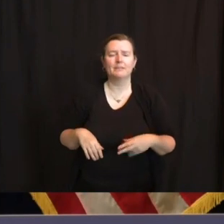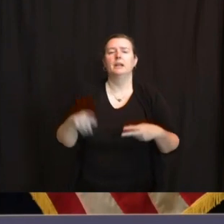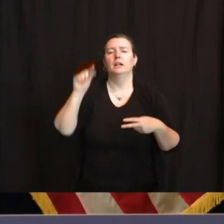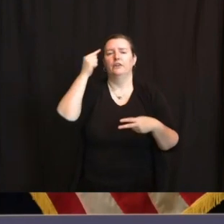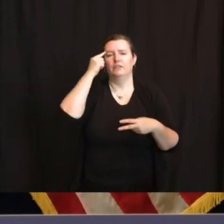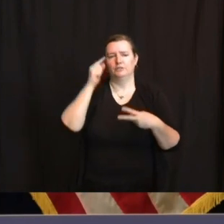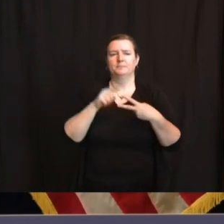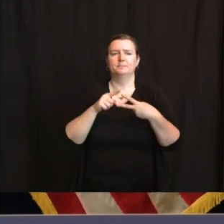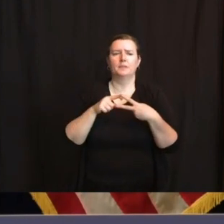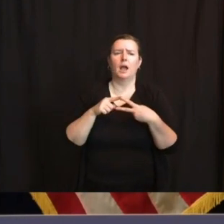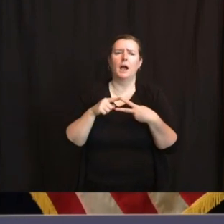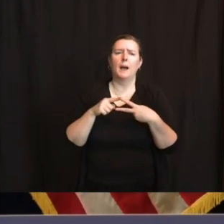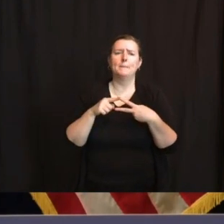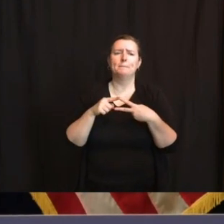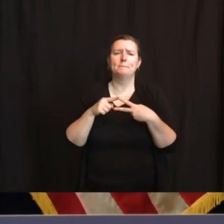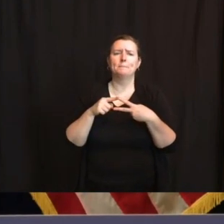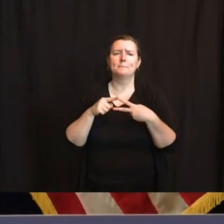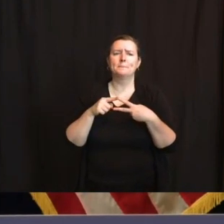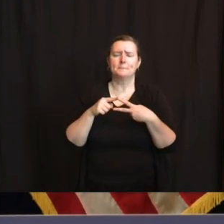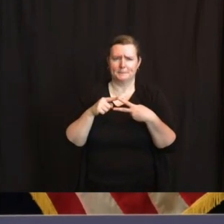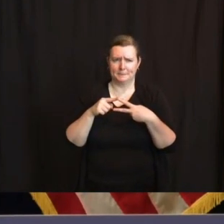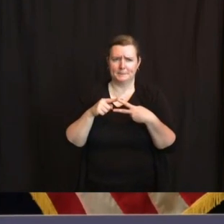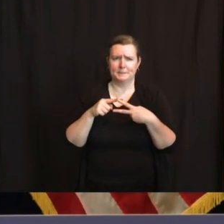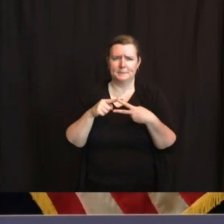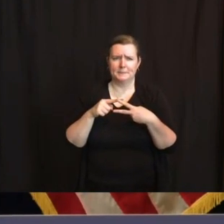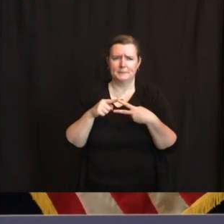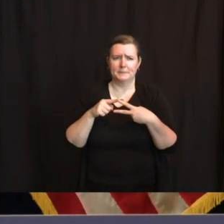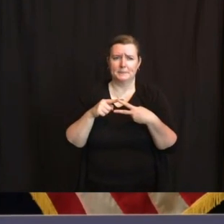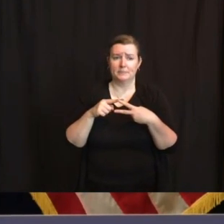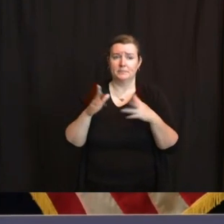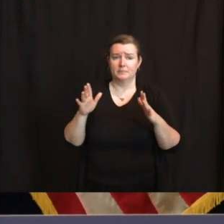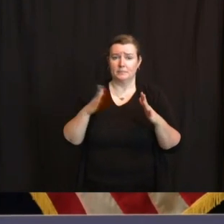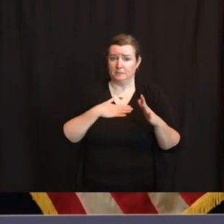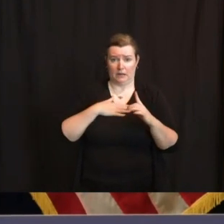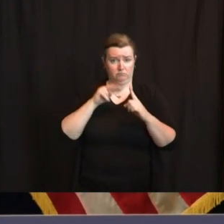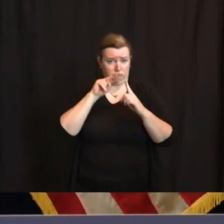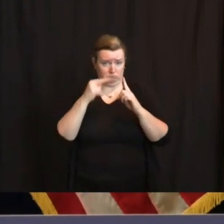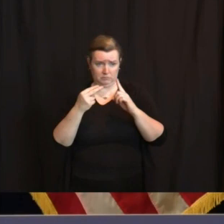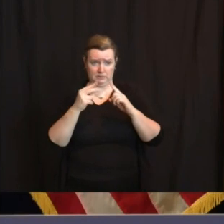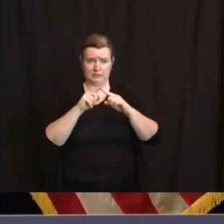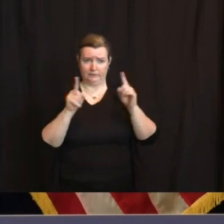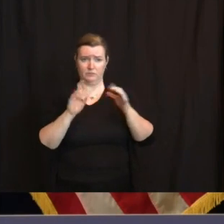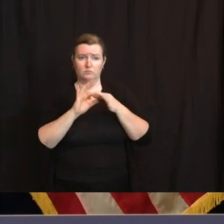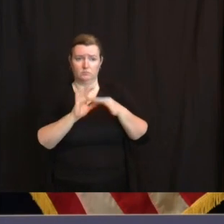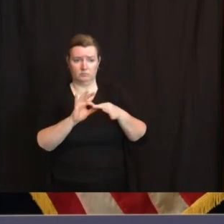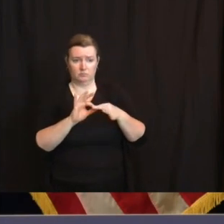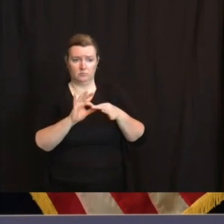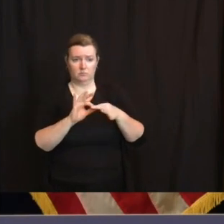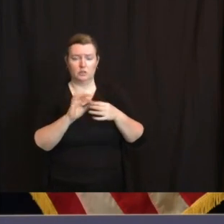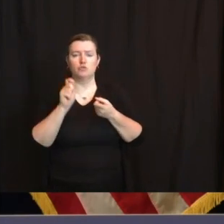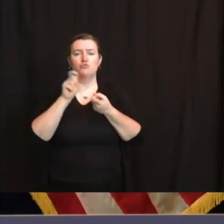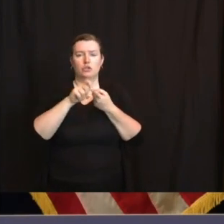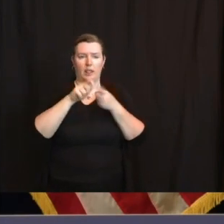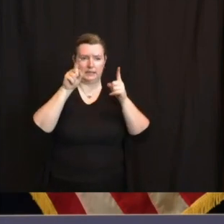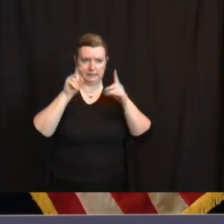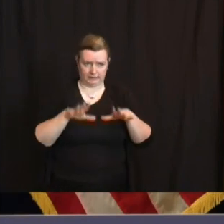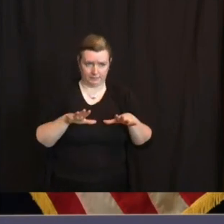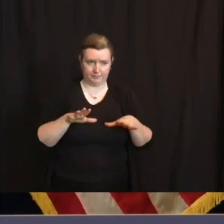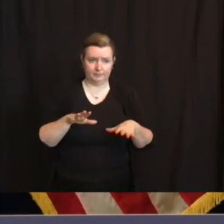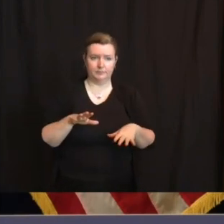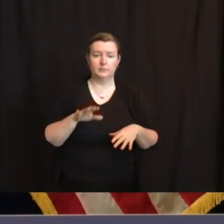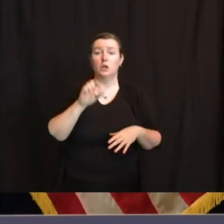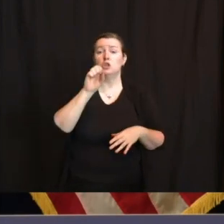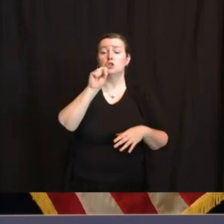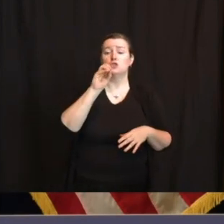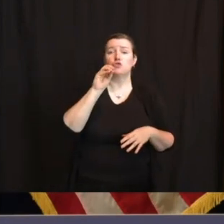quickly to Ed, but here's the difference as I look at it, Elise. Serology tests test whether or not